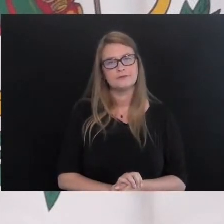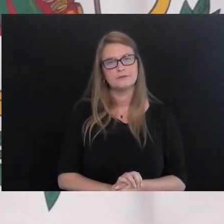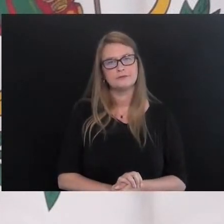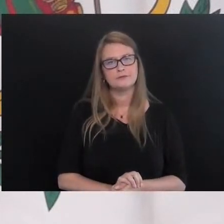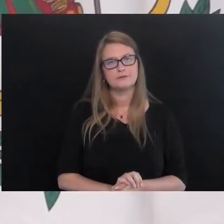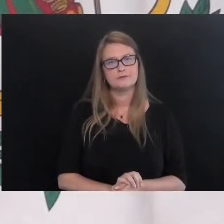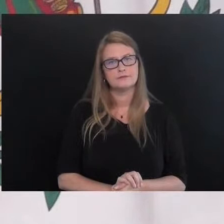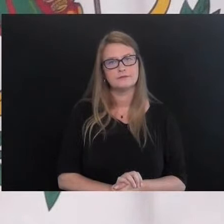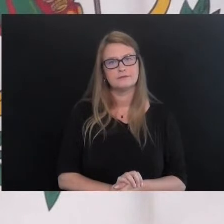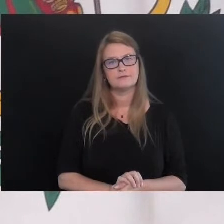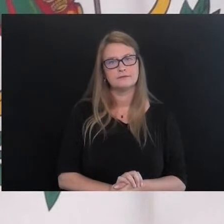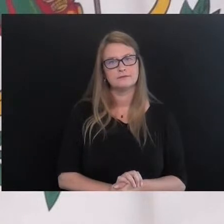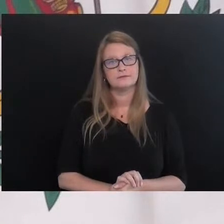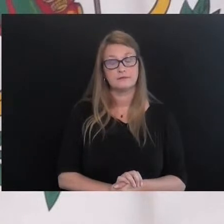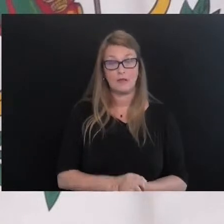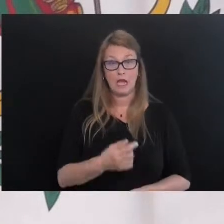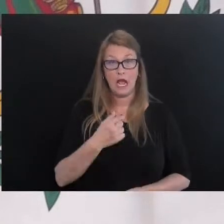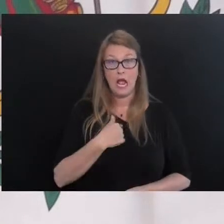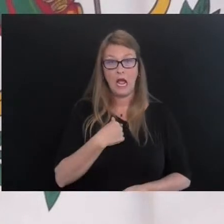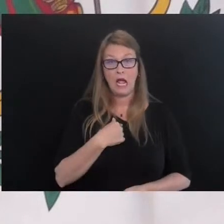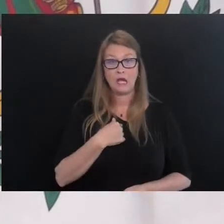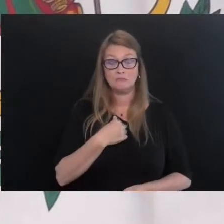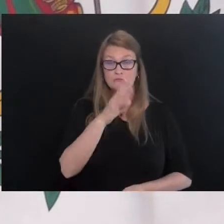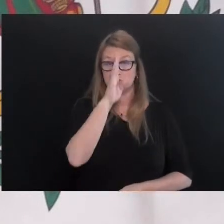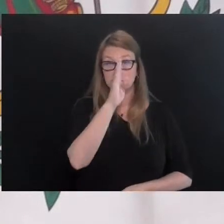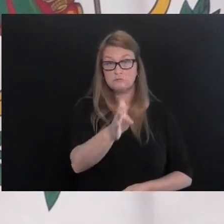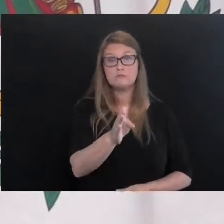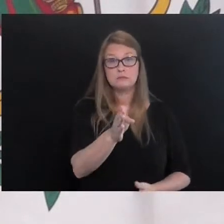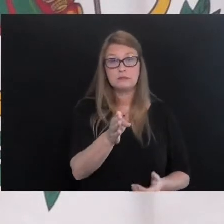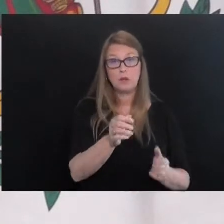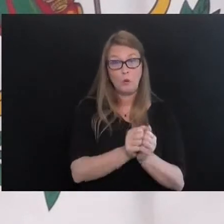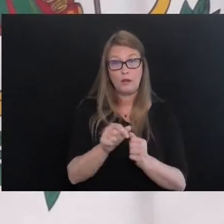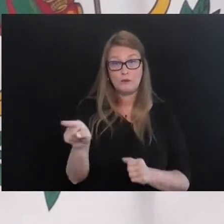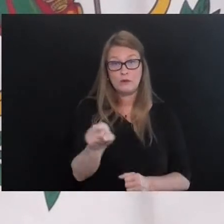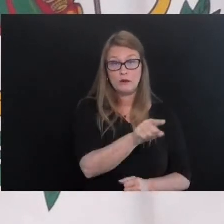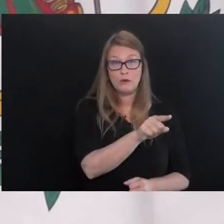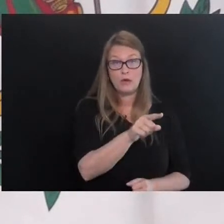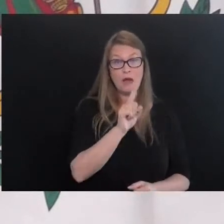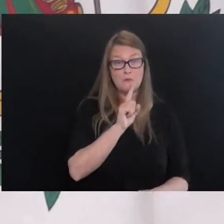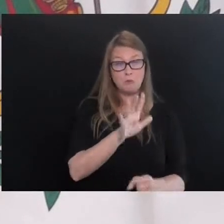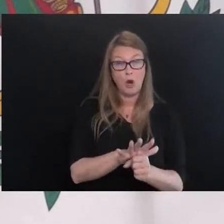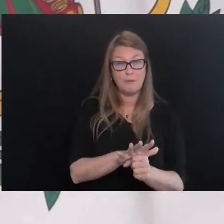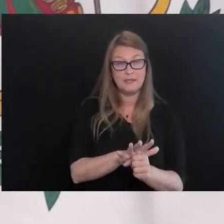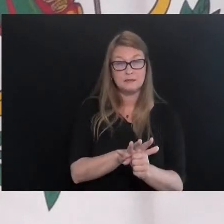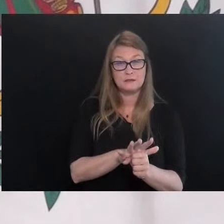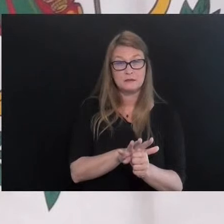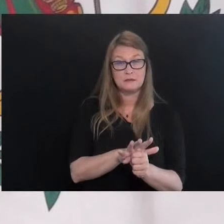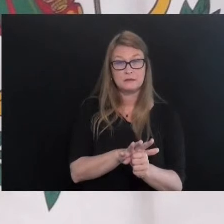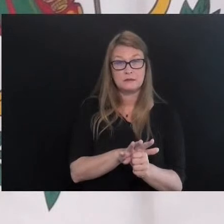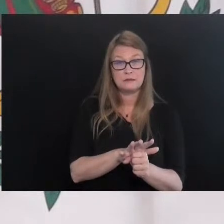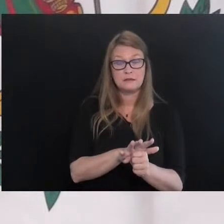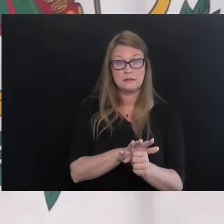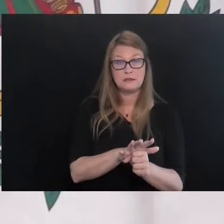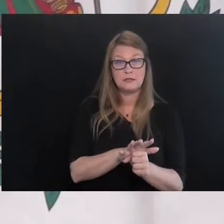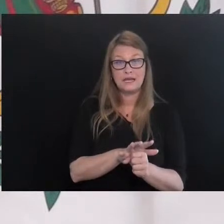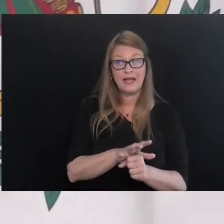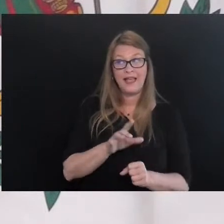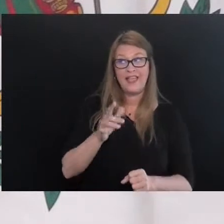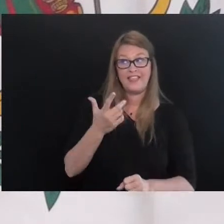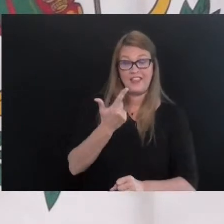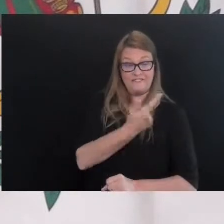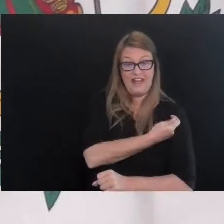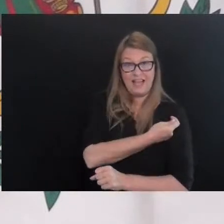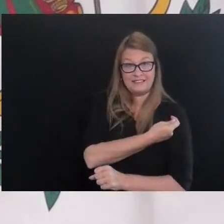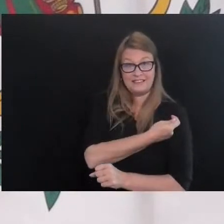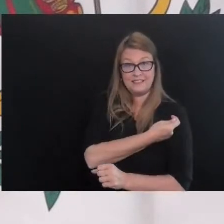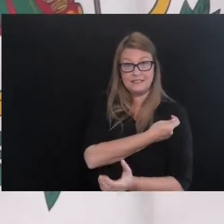here's the right direction. I will promise you this is exactly right. These vaccines,